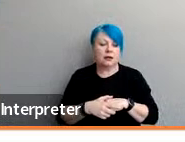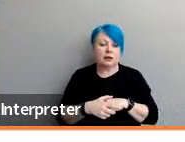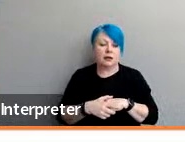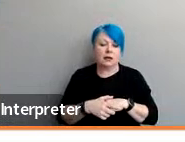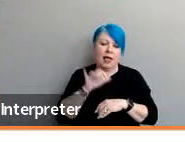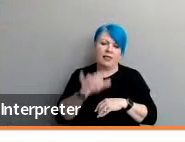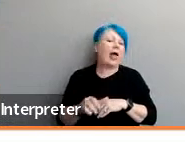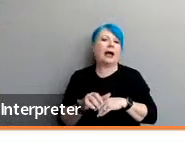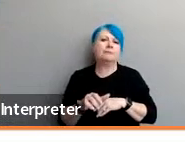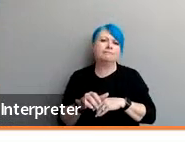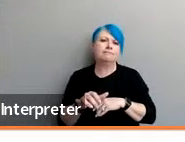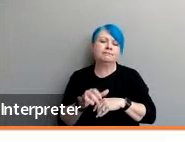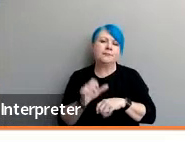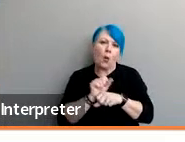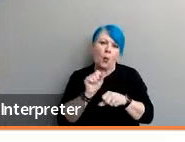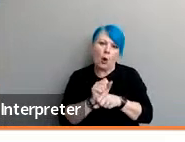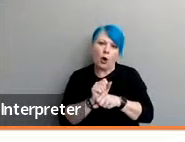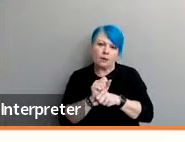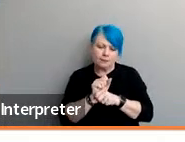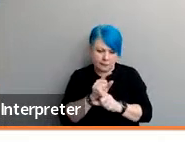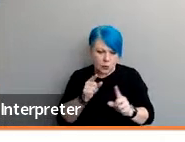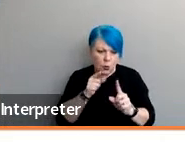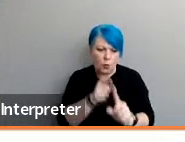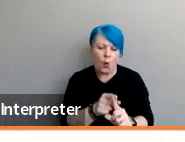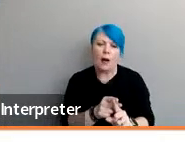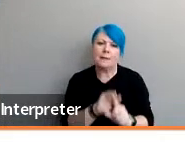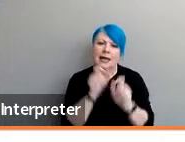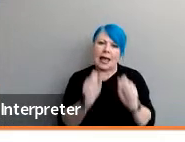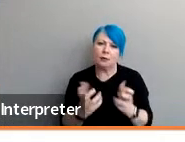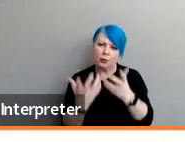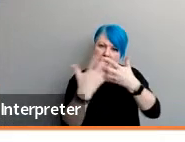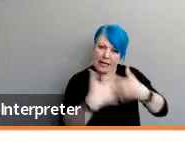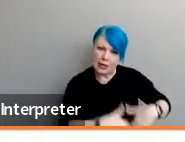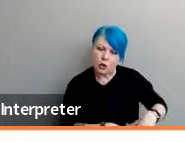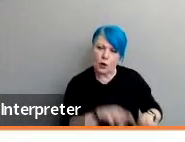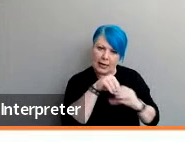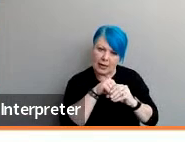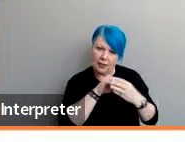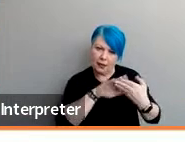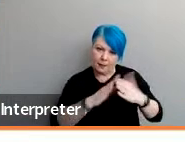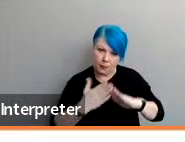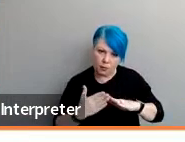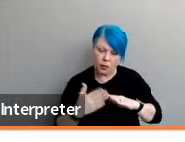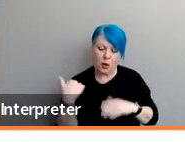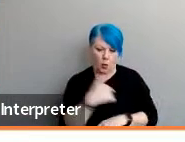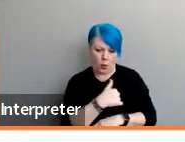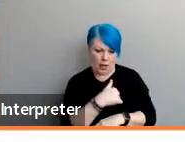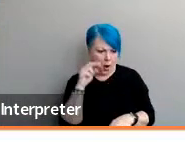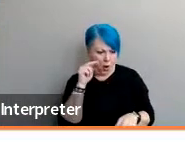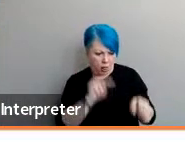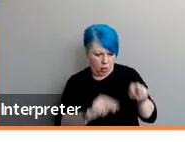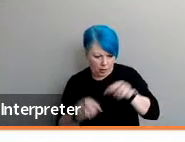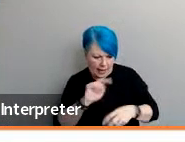are working towards being able to be integrated in the community. We're looking at how we are working